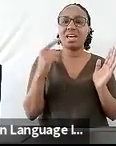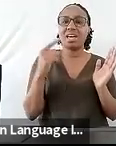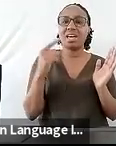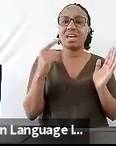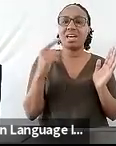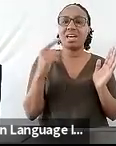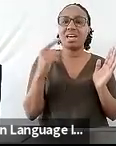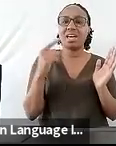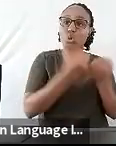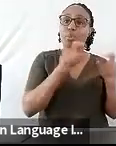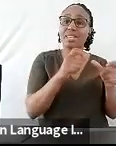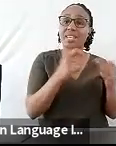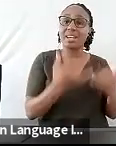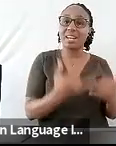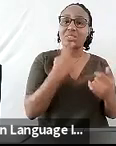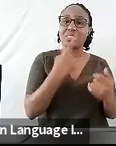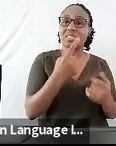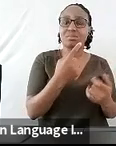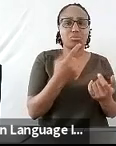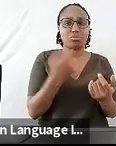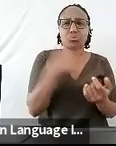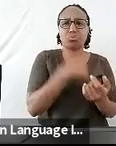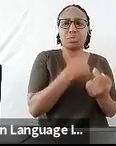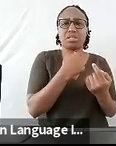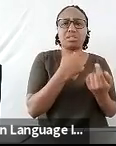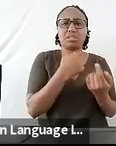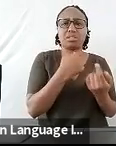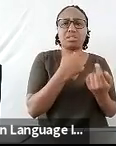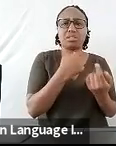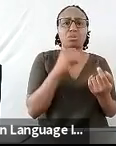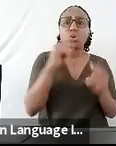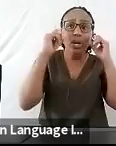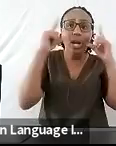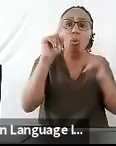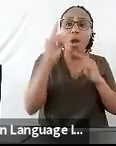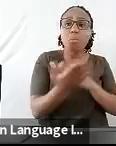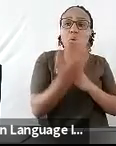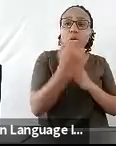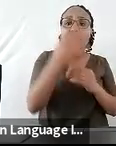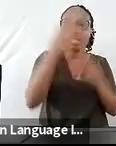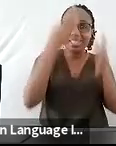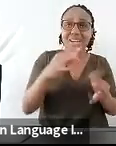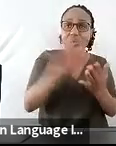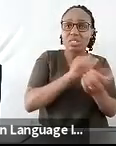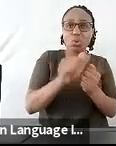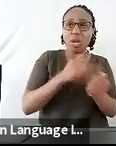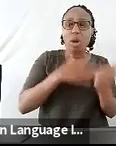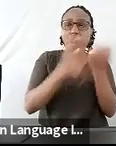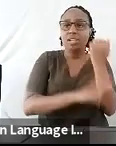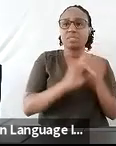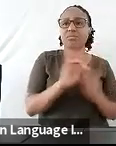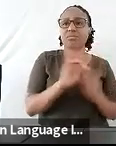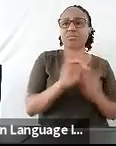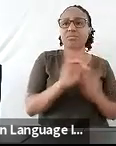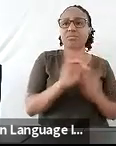ourselves. Yeah. We didn't wake up one morning and decide that we were going to destroy our country. This is what it means to be the weakest country in the shadow of the most powerful